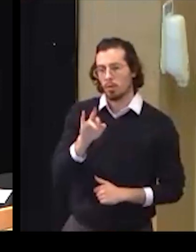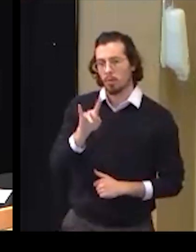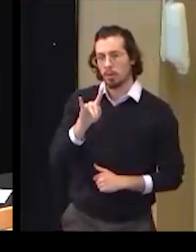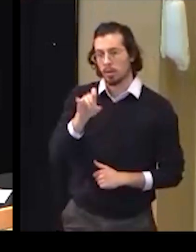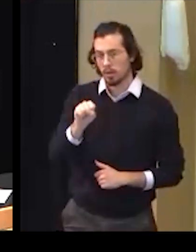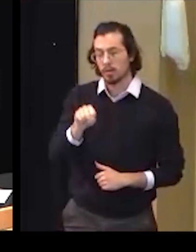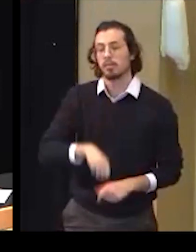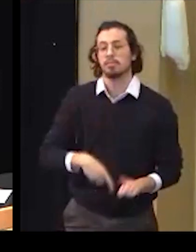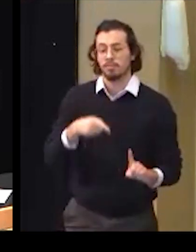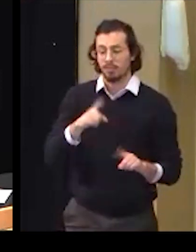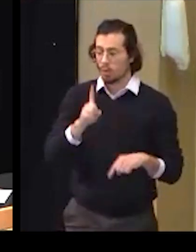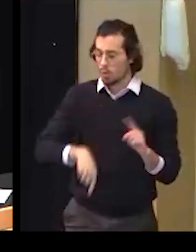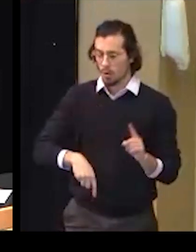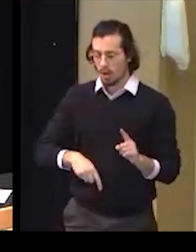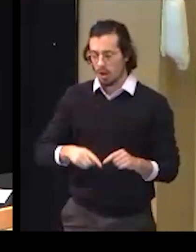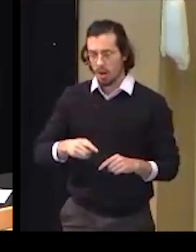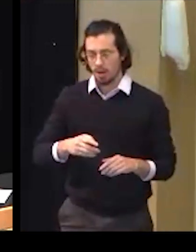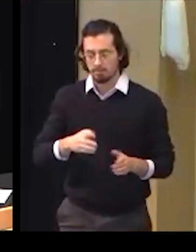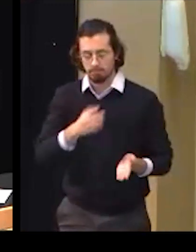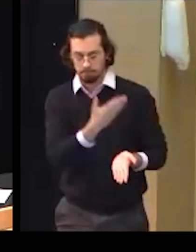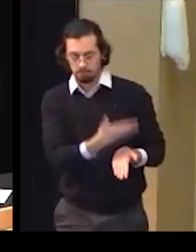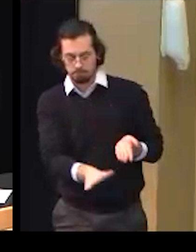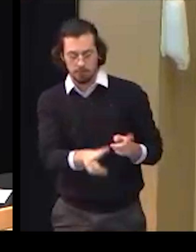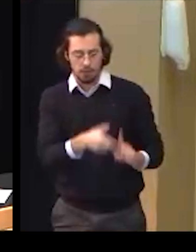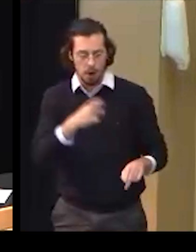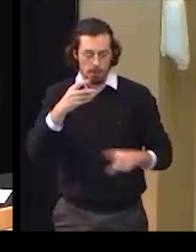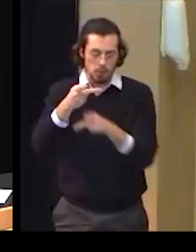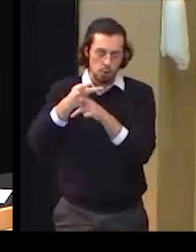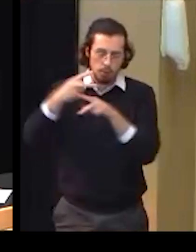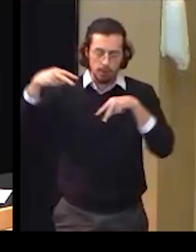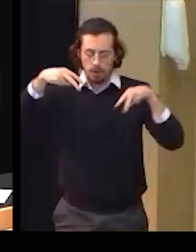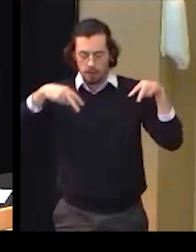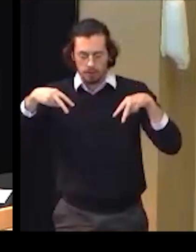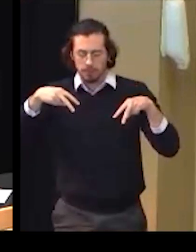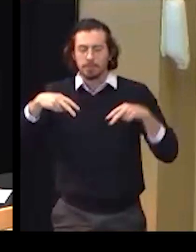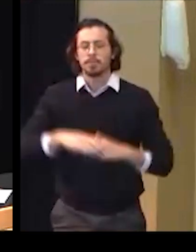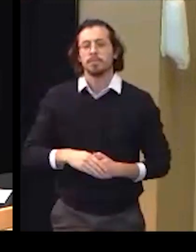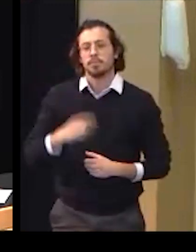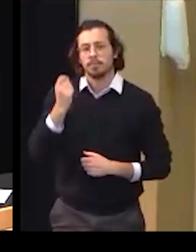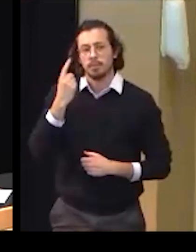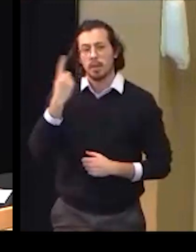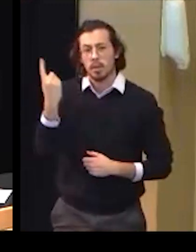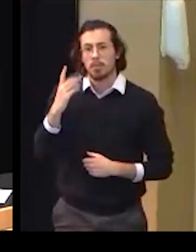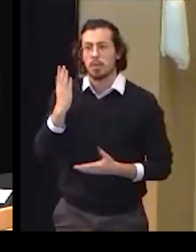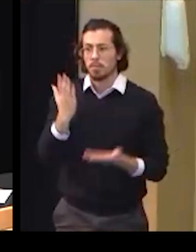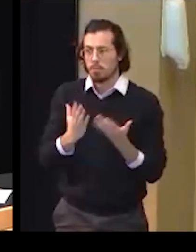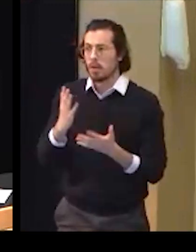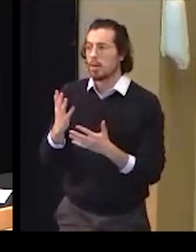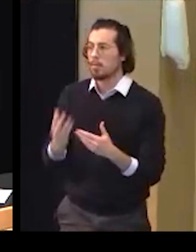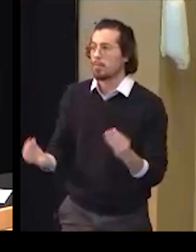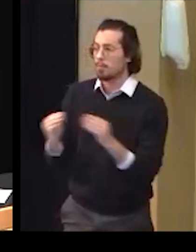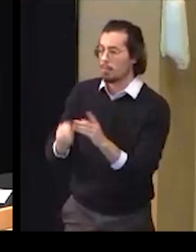overlooked in terms from the supervision standpoint. Something might be disproportionately impactful and not picked